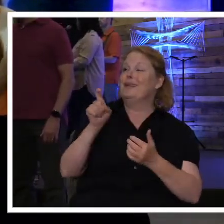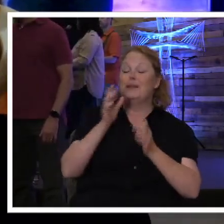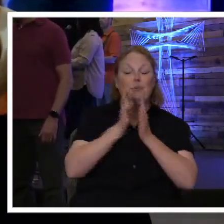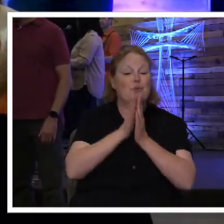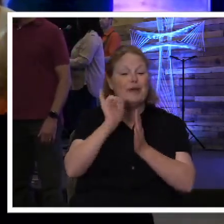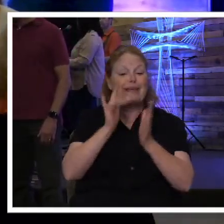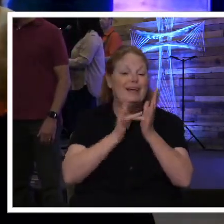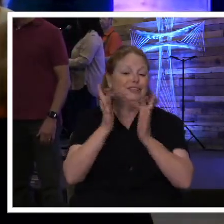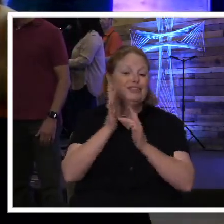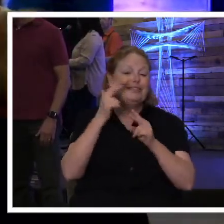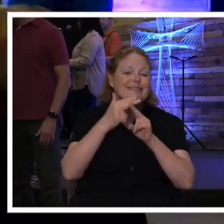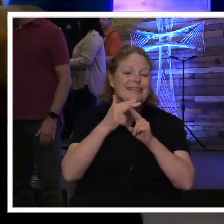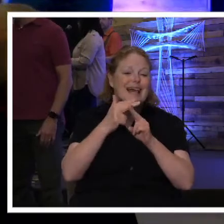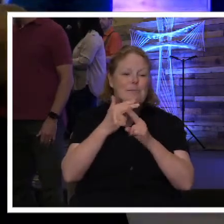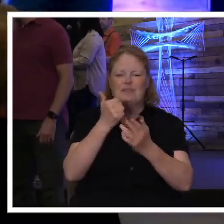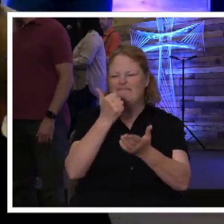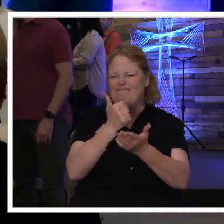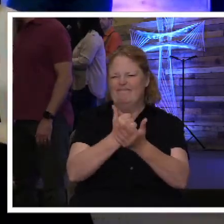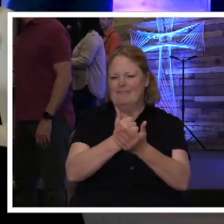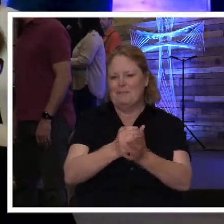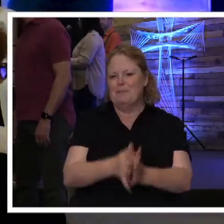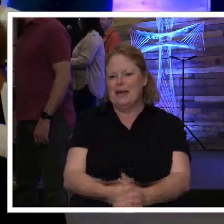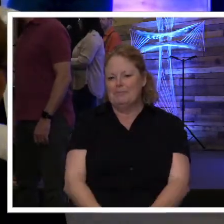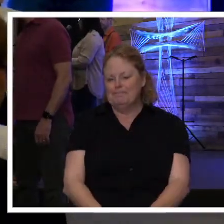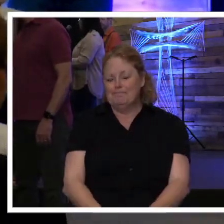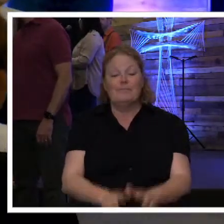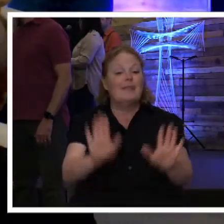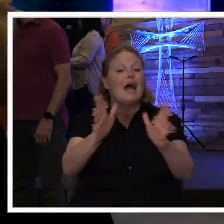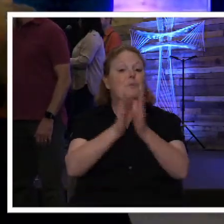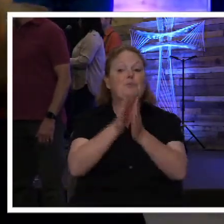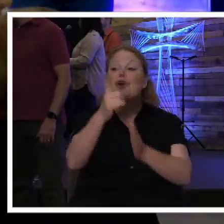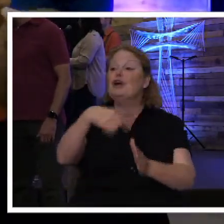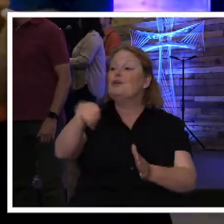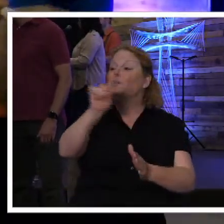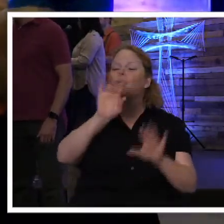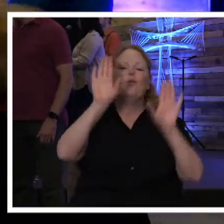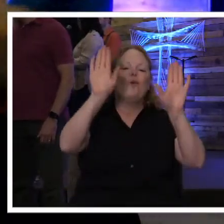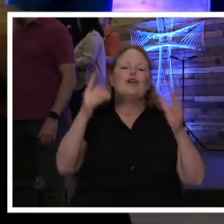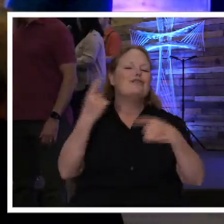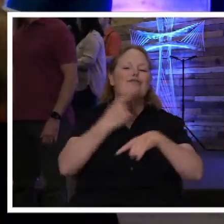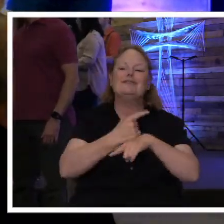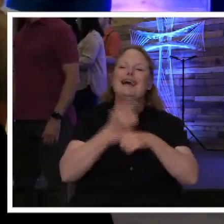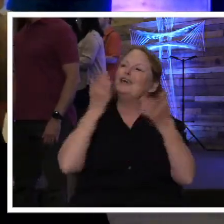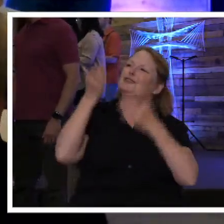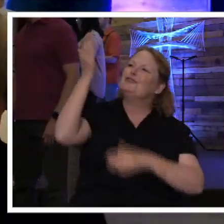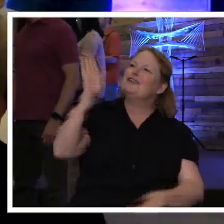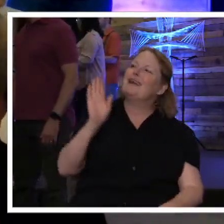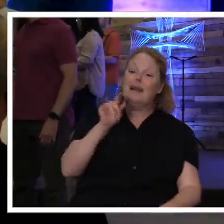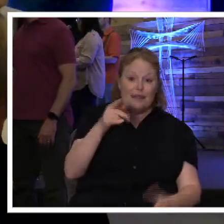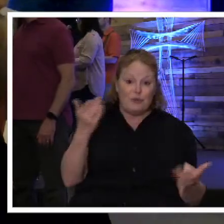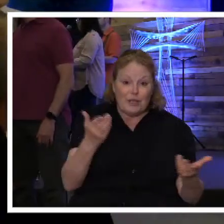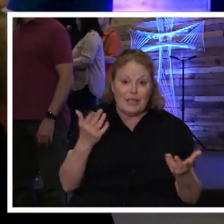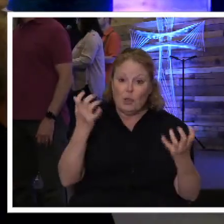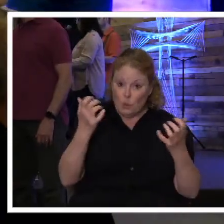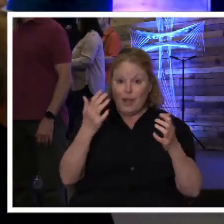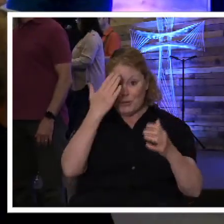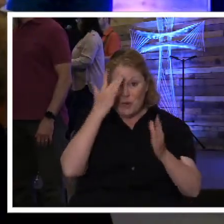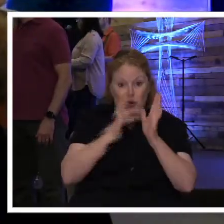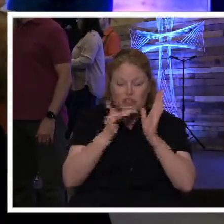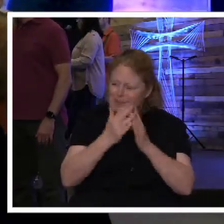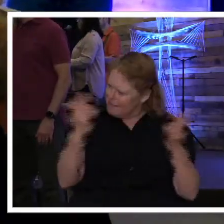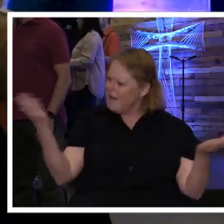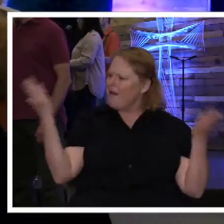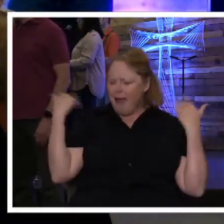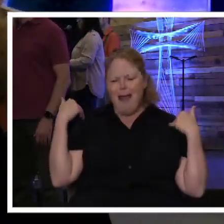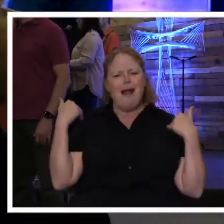And everyone said, amen. I pray that you will have a marvelous day in the Lord. And again, if you're here today and would like to be introduced to Jesus, would you